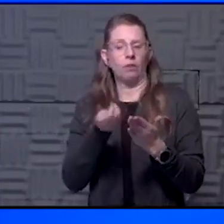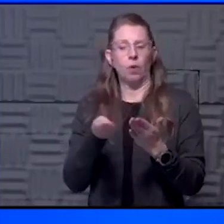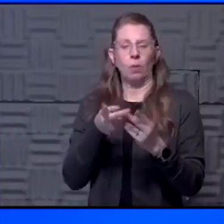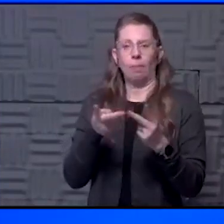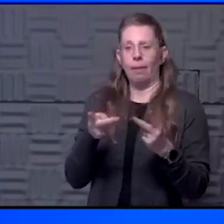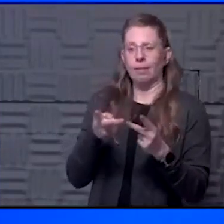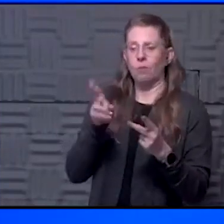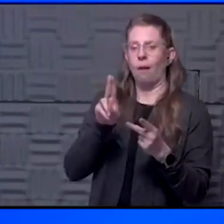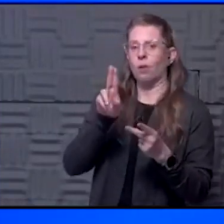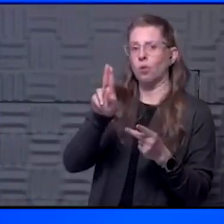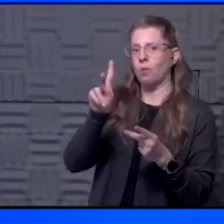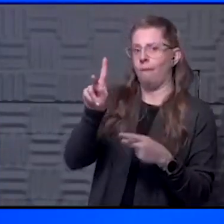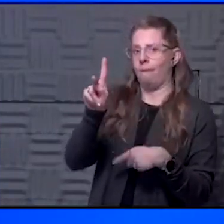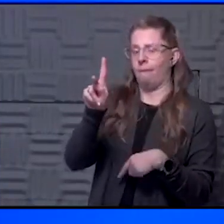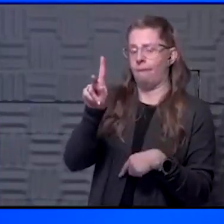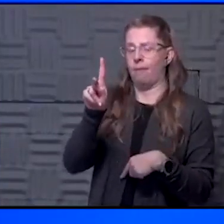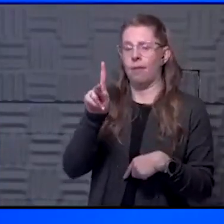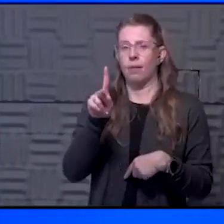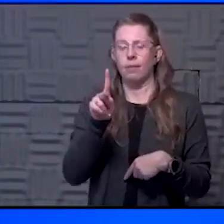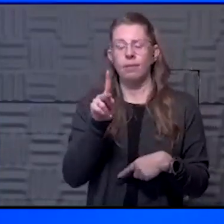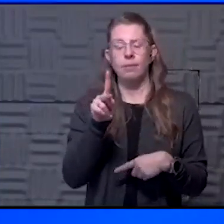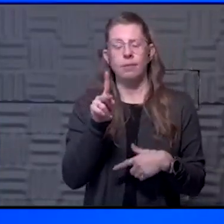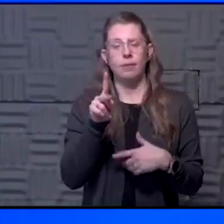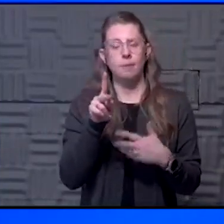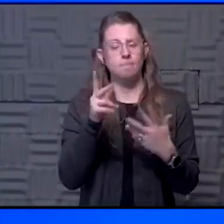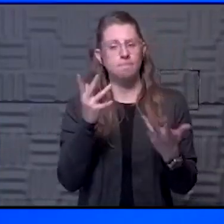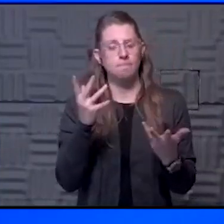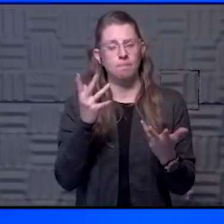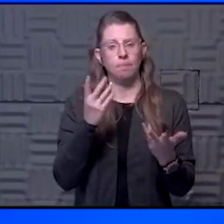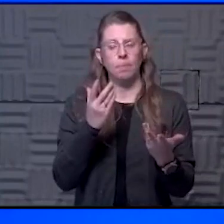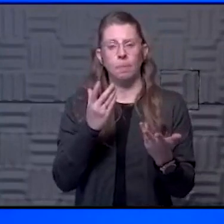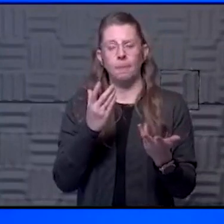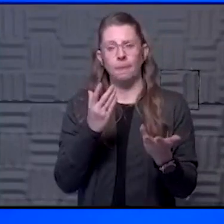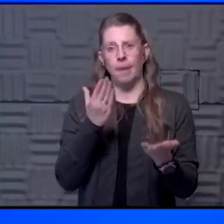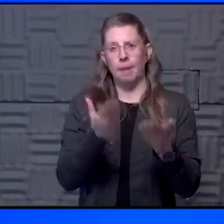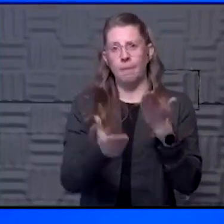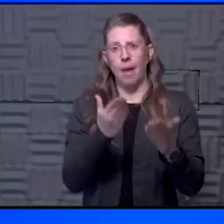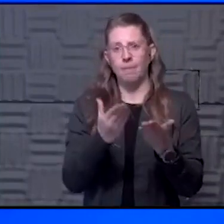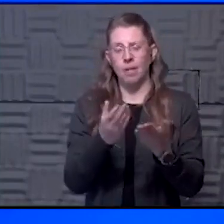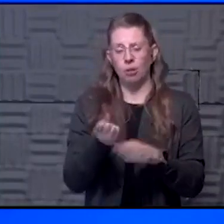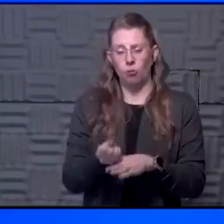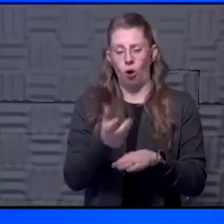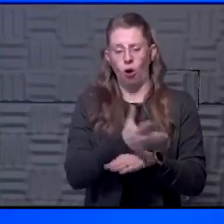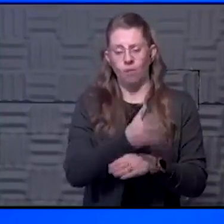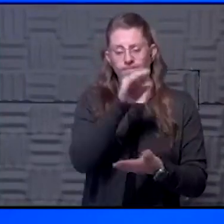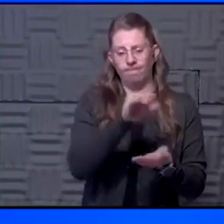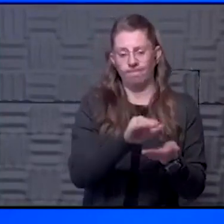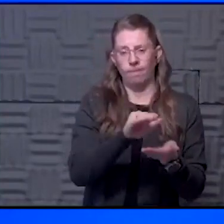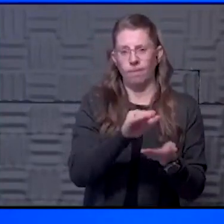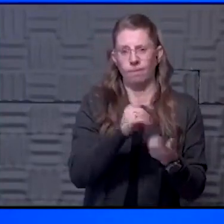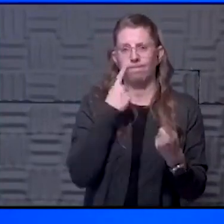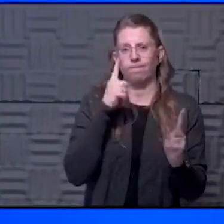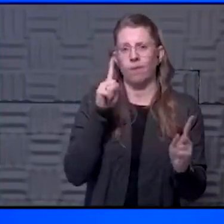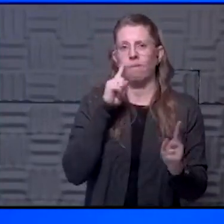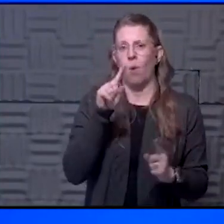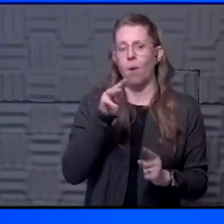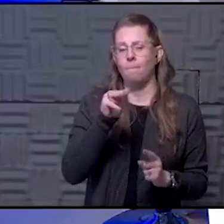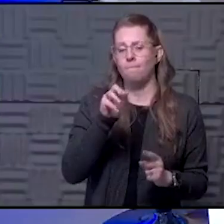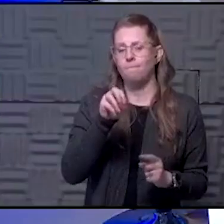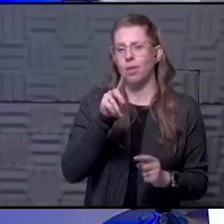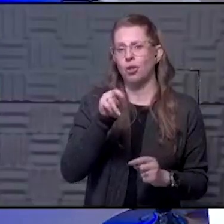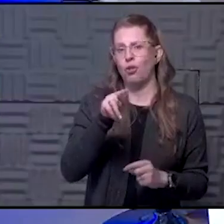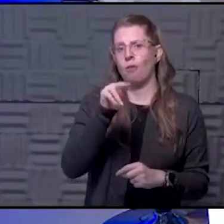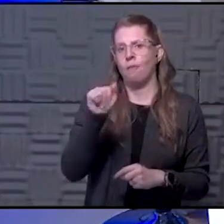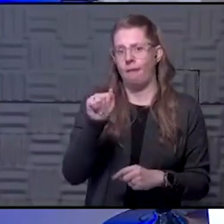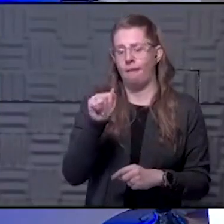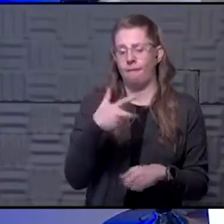UK, then certainly that could owe to that decreased efficacy of the Moderna vaccine. And what